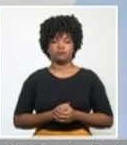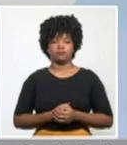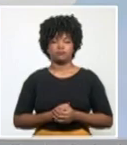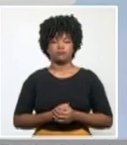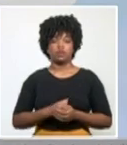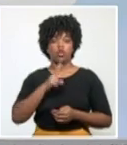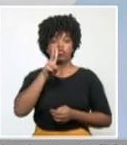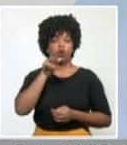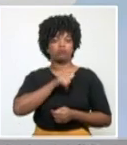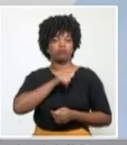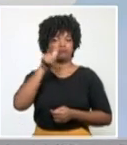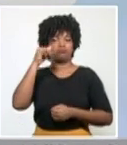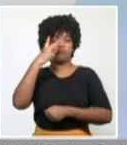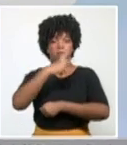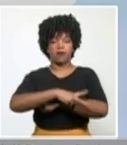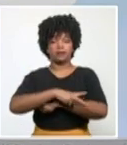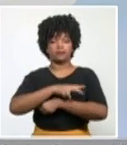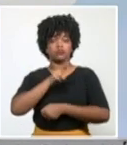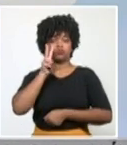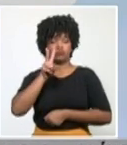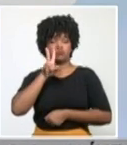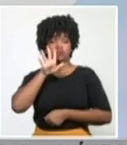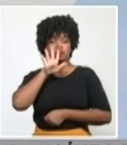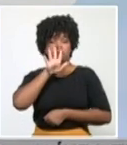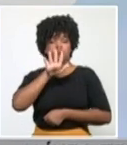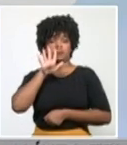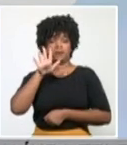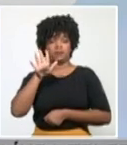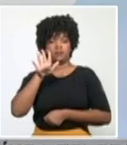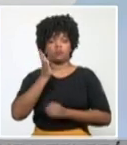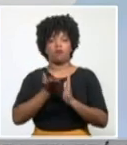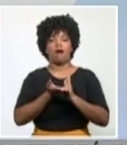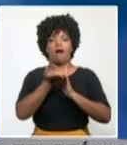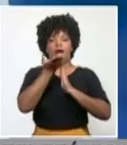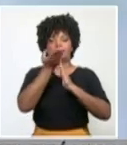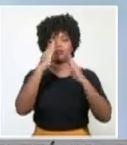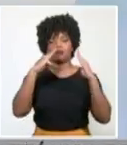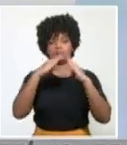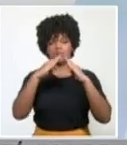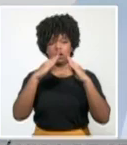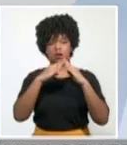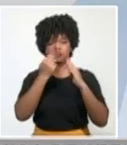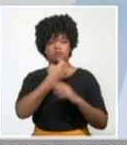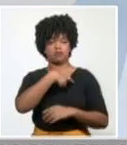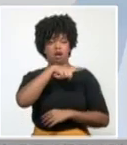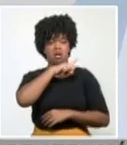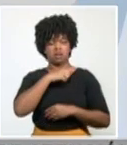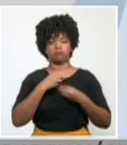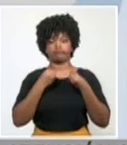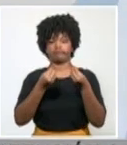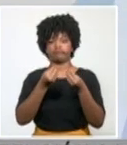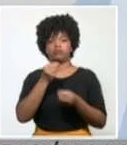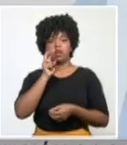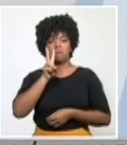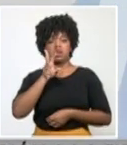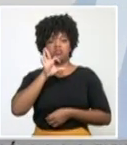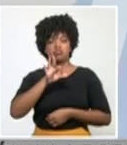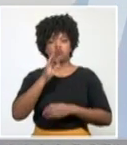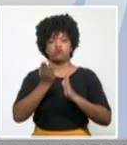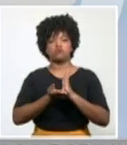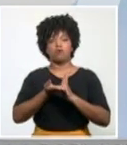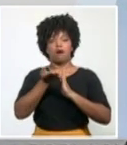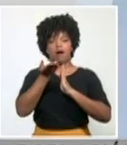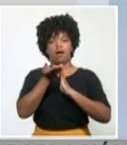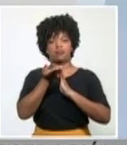2 evacuees and 255 cumulative cases released from hospitals. On Saturday, 28